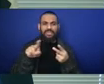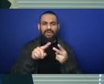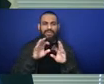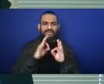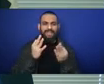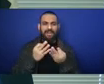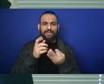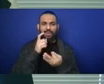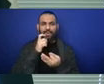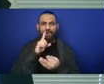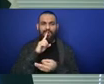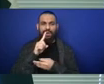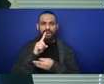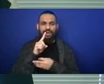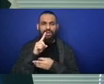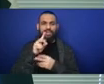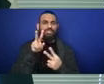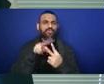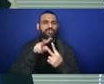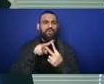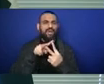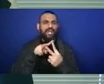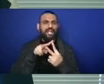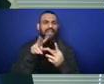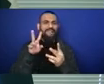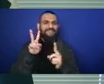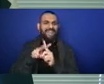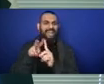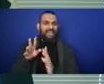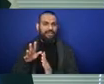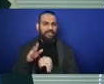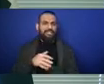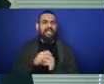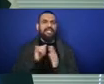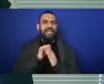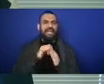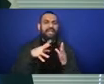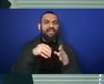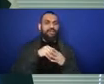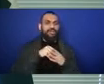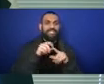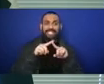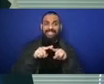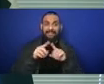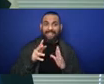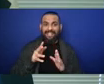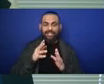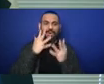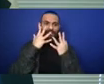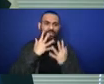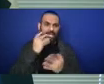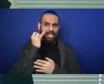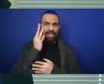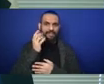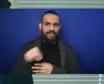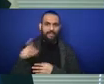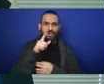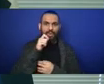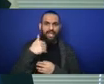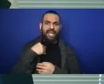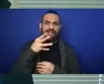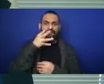stimulus checks. But unfortunately, the Senate negotiated many of those thresholds down.